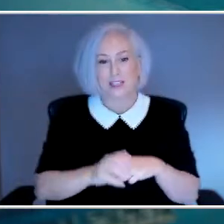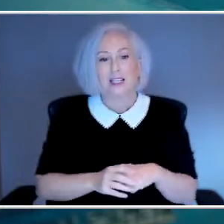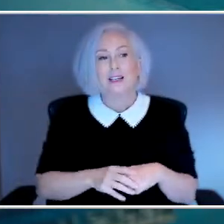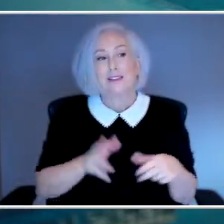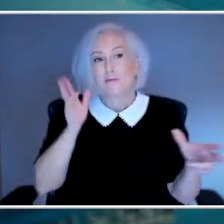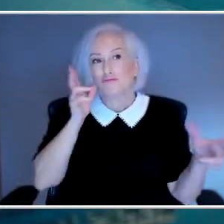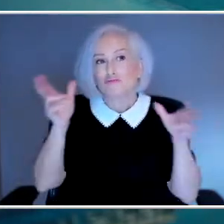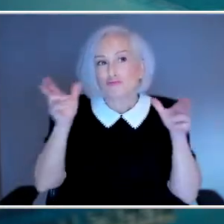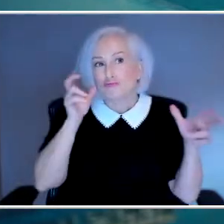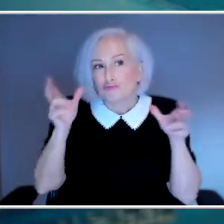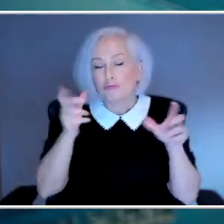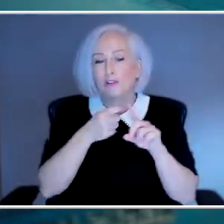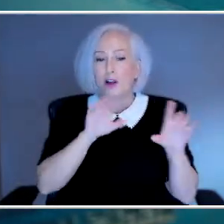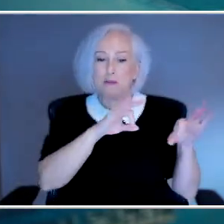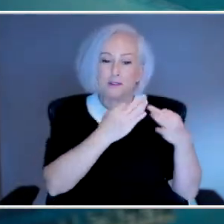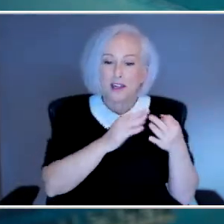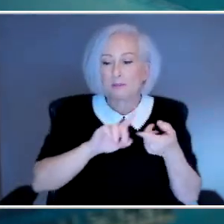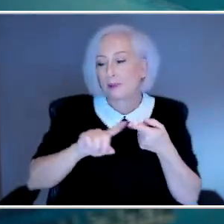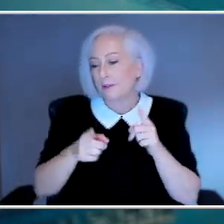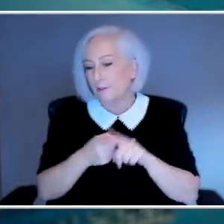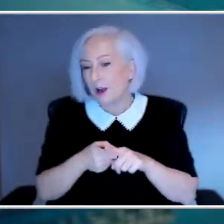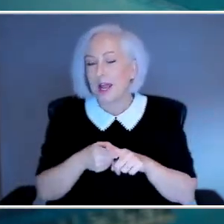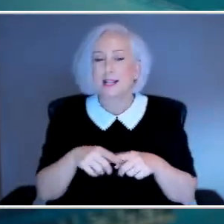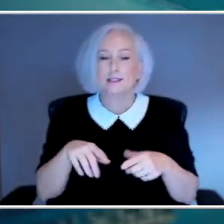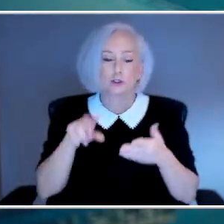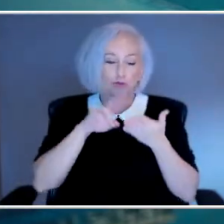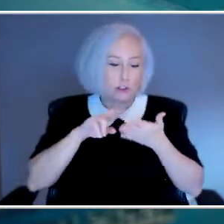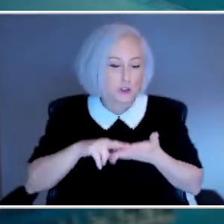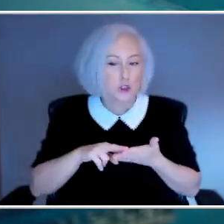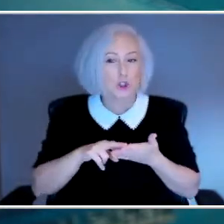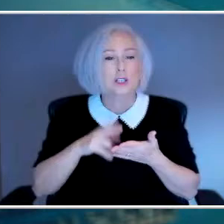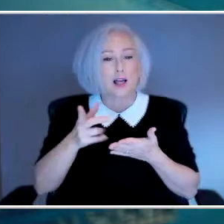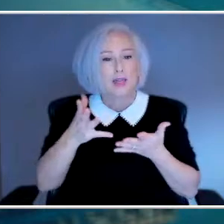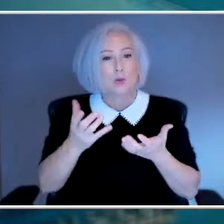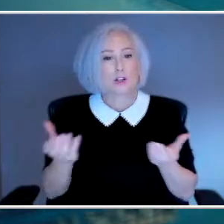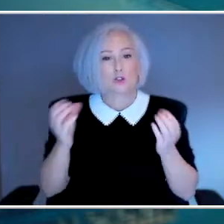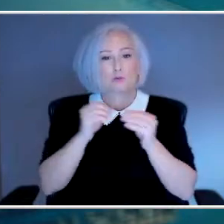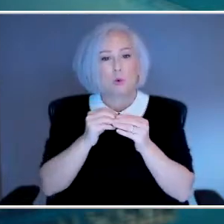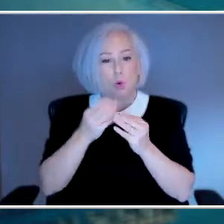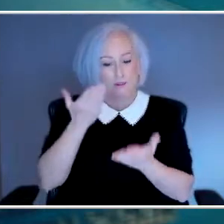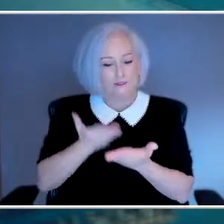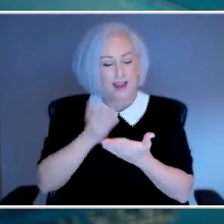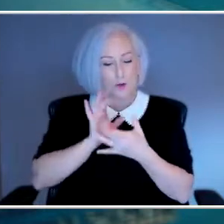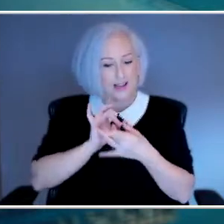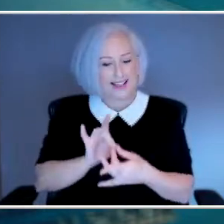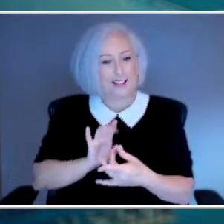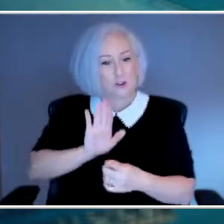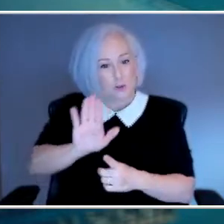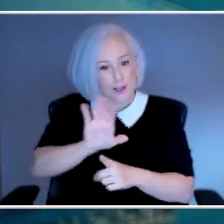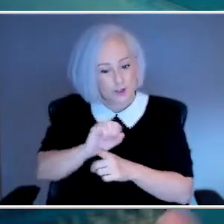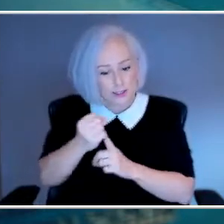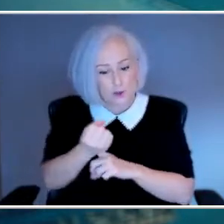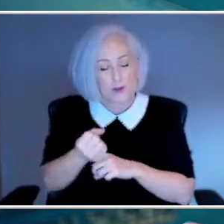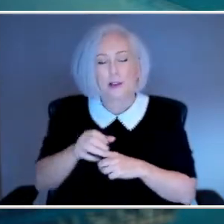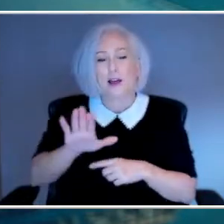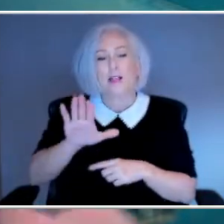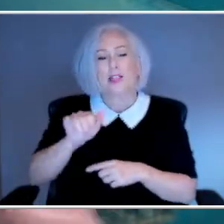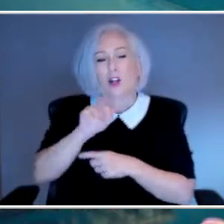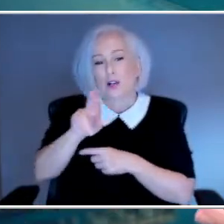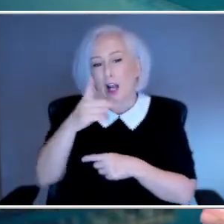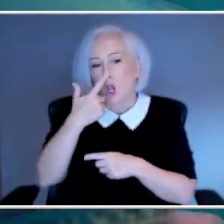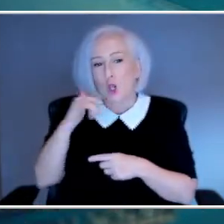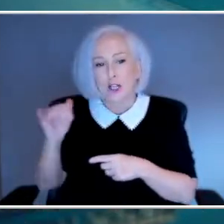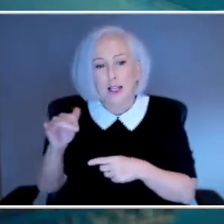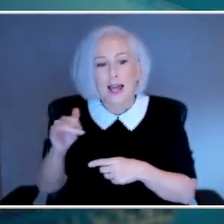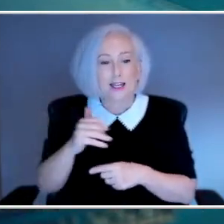for their particular situation. And they want to know some details and ask some questions about what their care would look like, or how they might be treated, the good and bad for